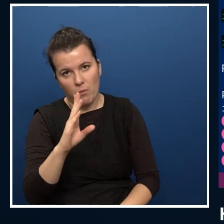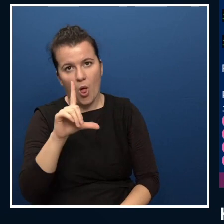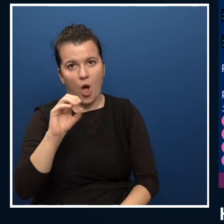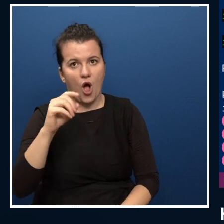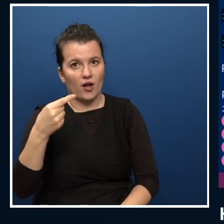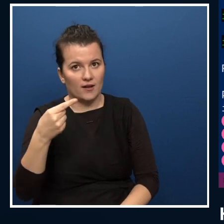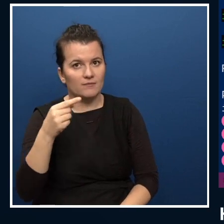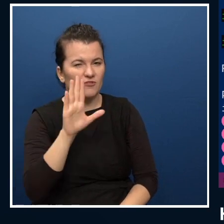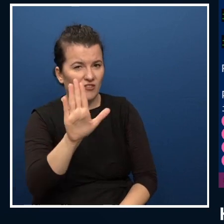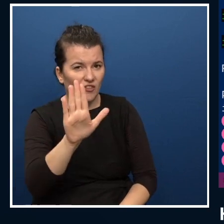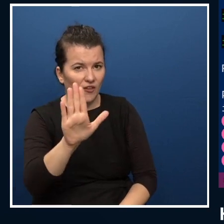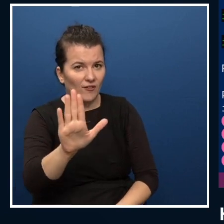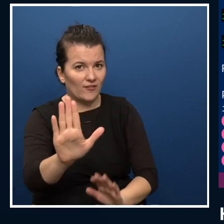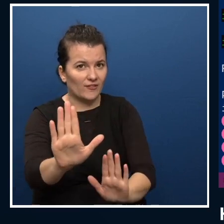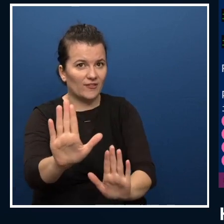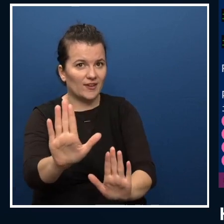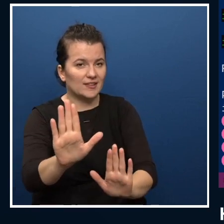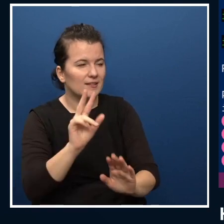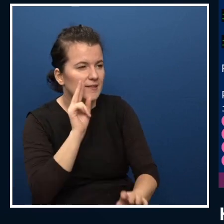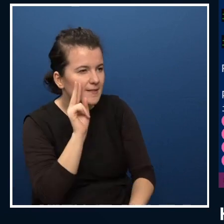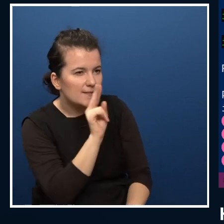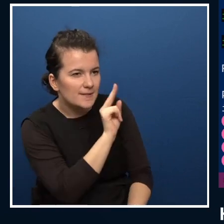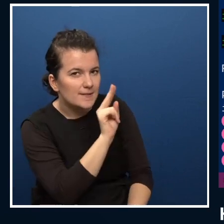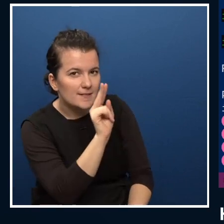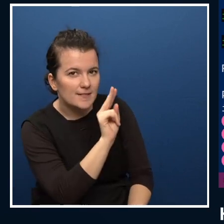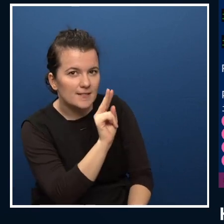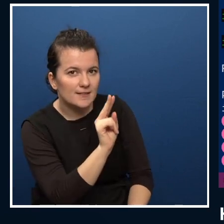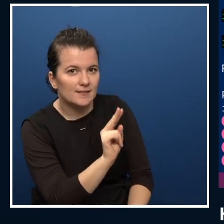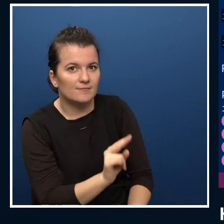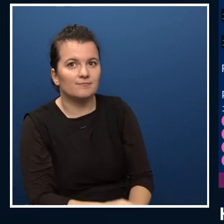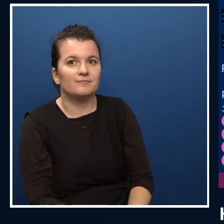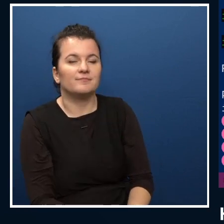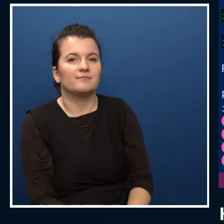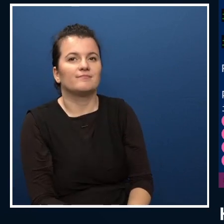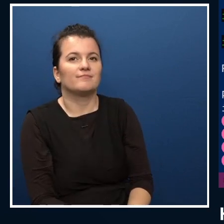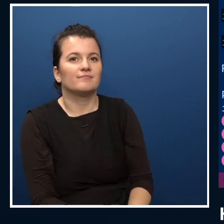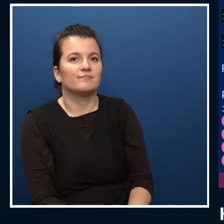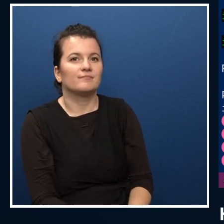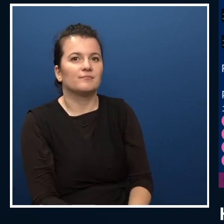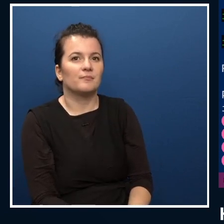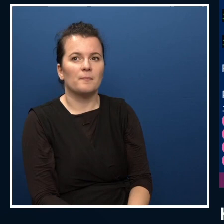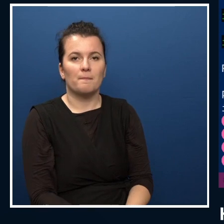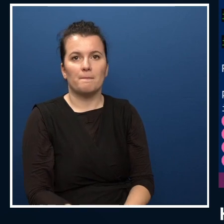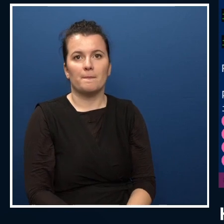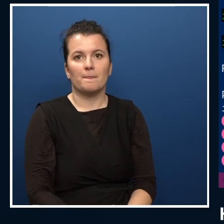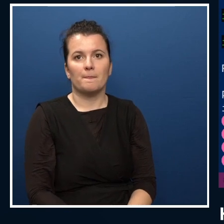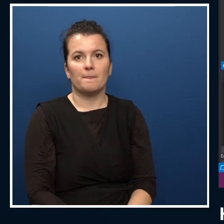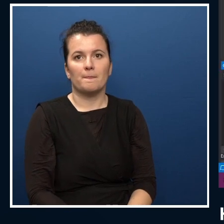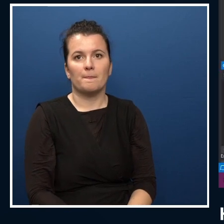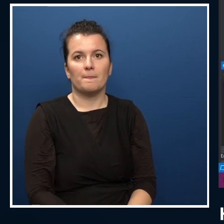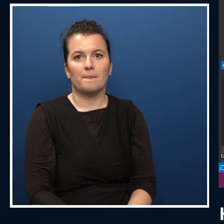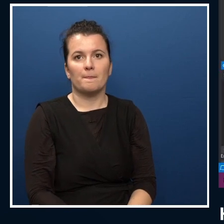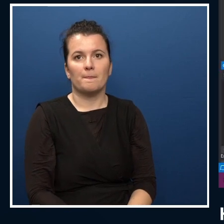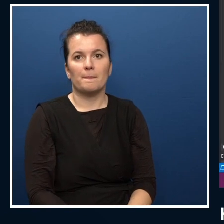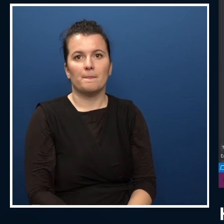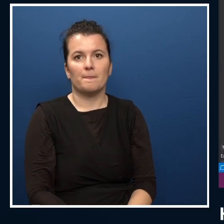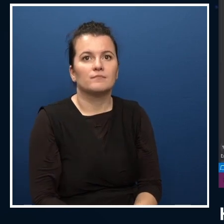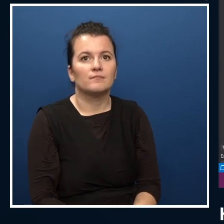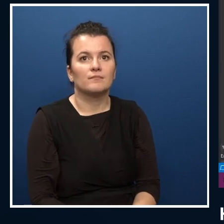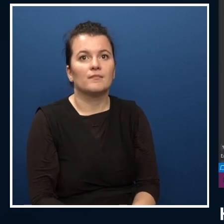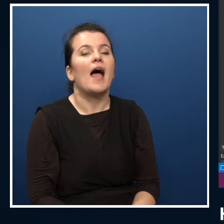friends. I think it's in, where is it? Oh, it's actually over here, I forgot.